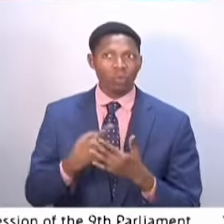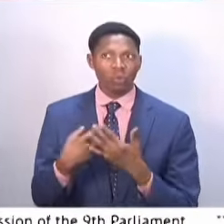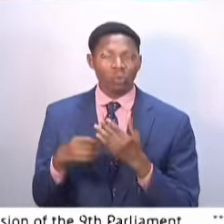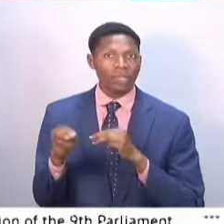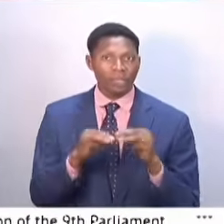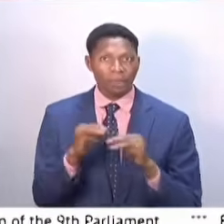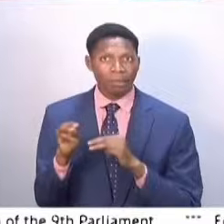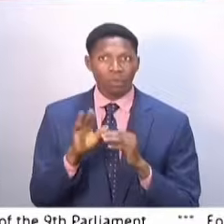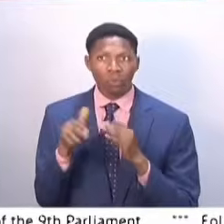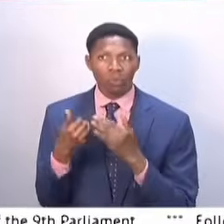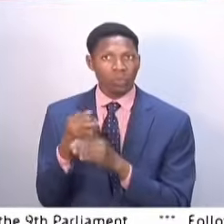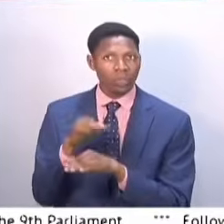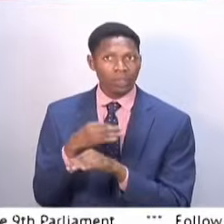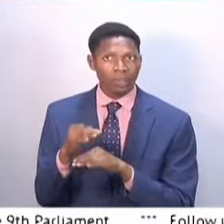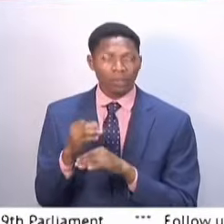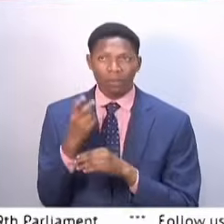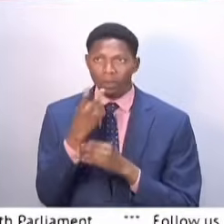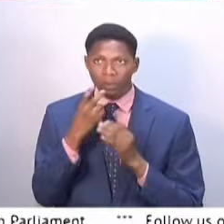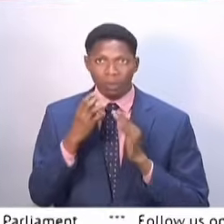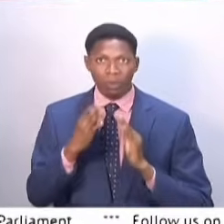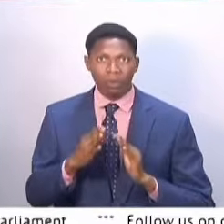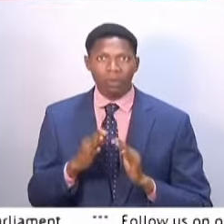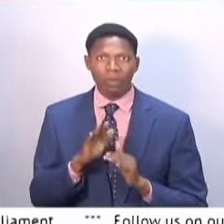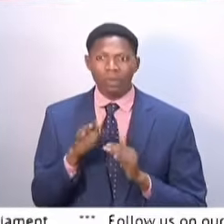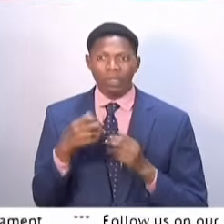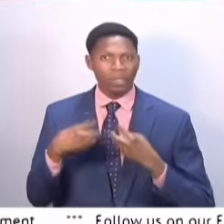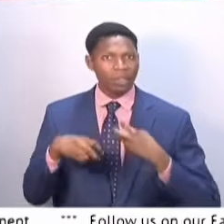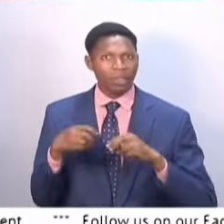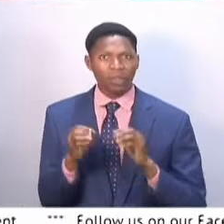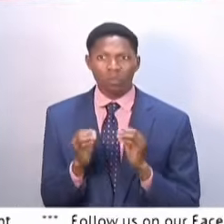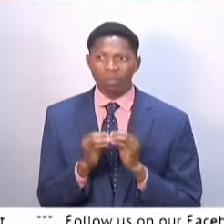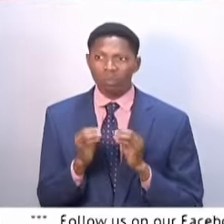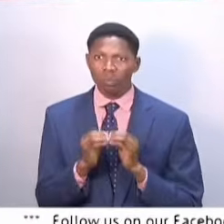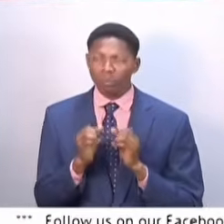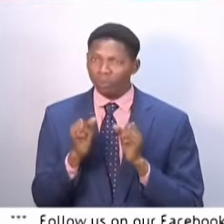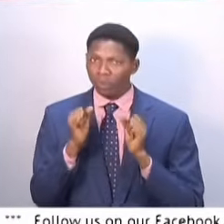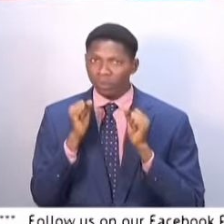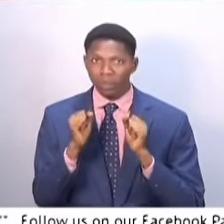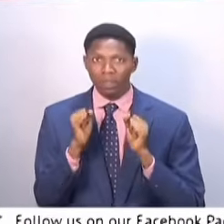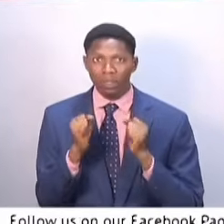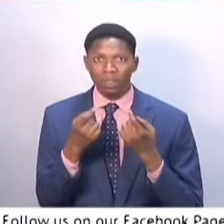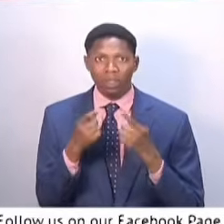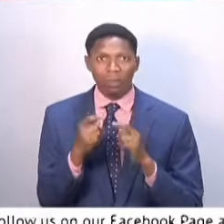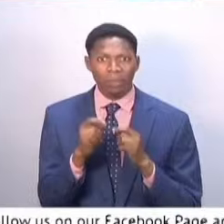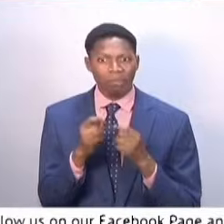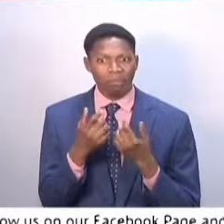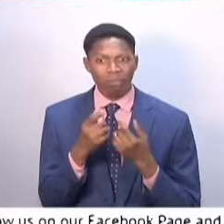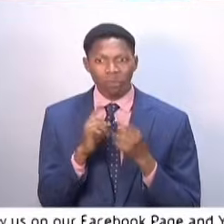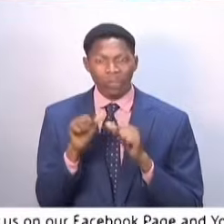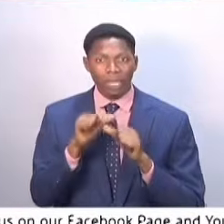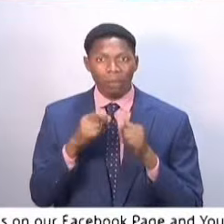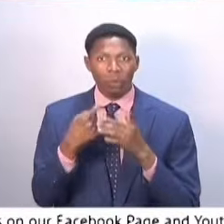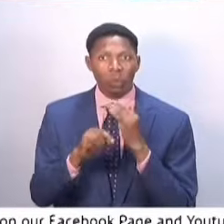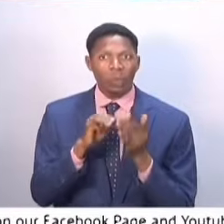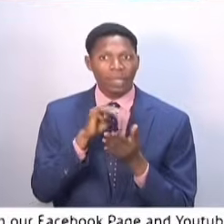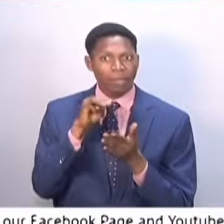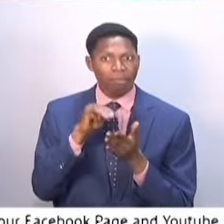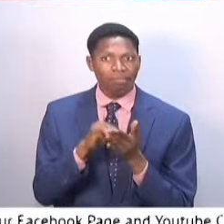running. Mr. Speaker, the situation is even more serious when it comes to medical